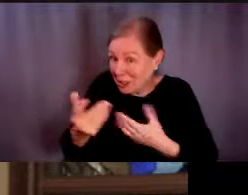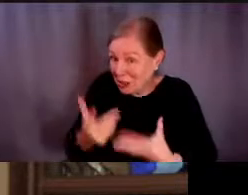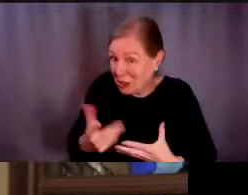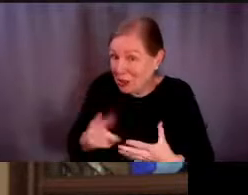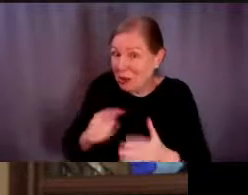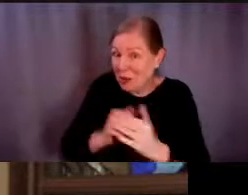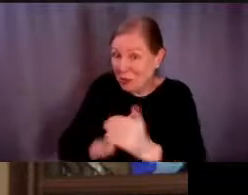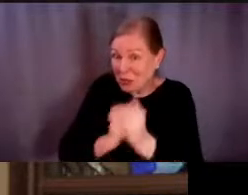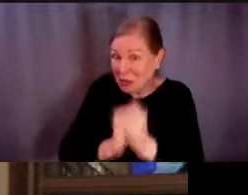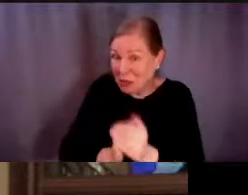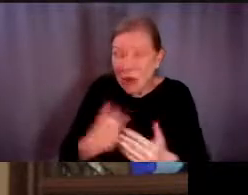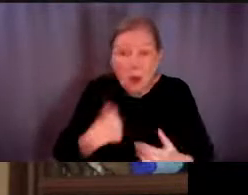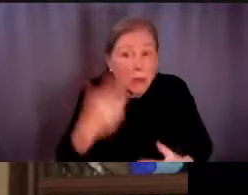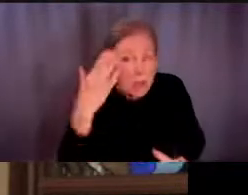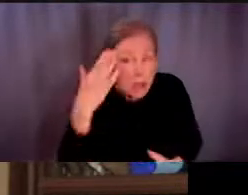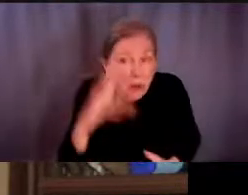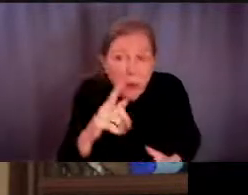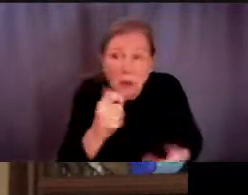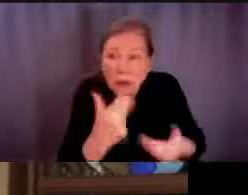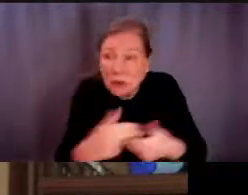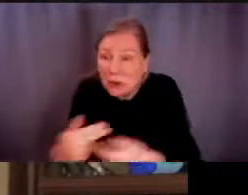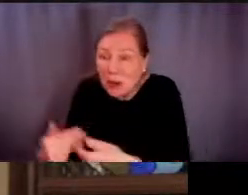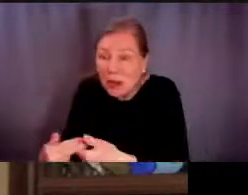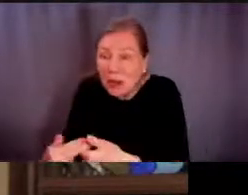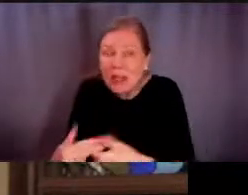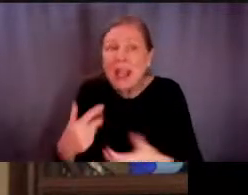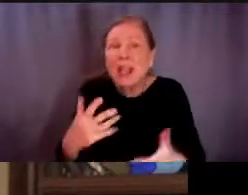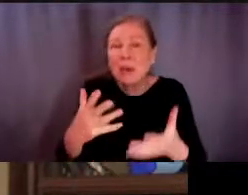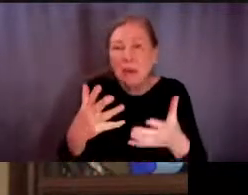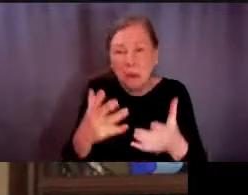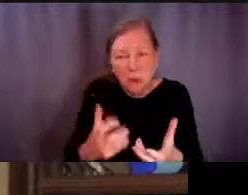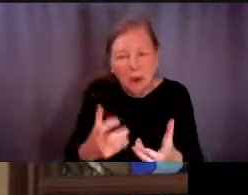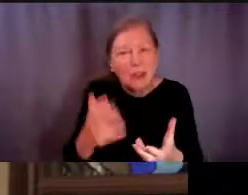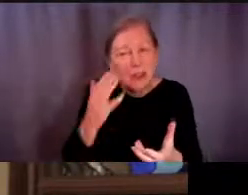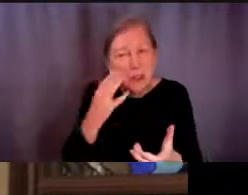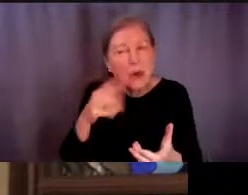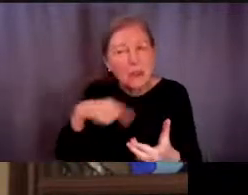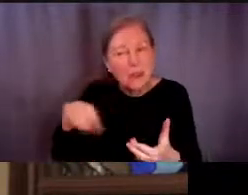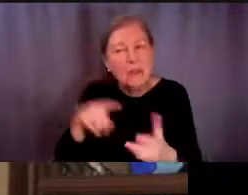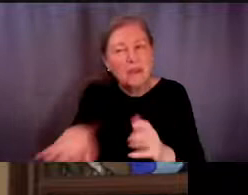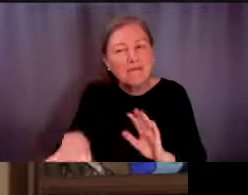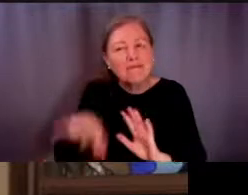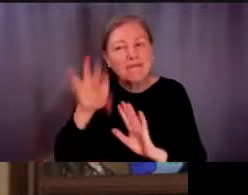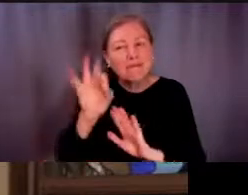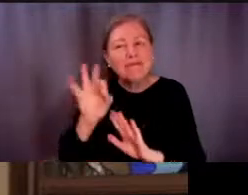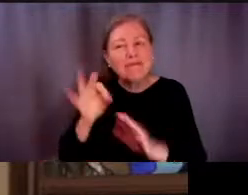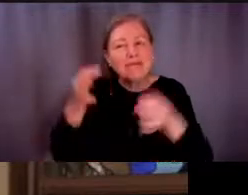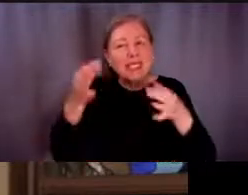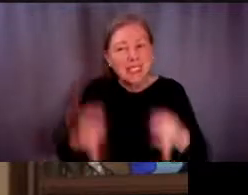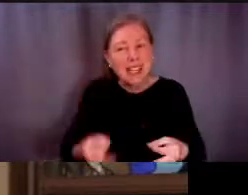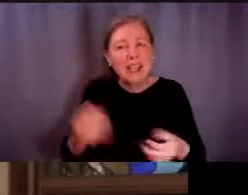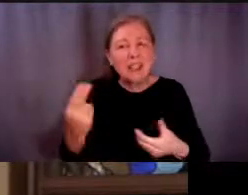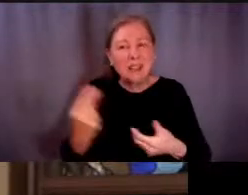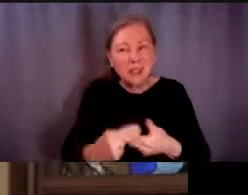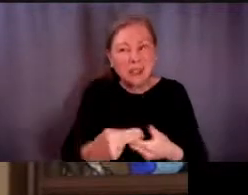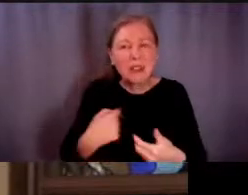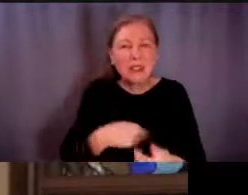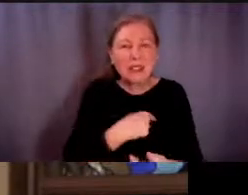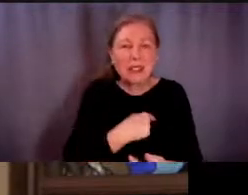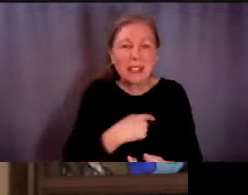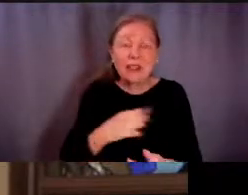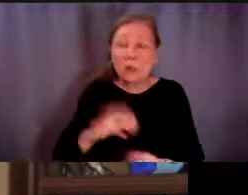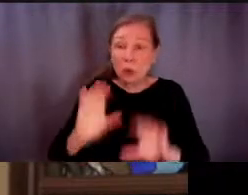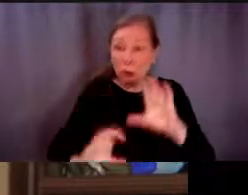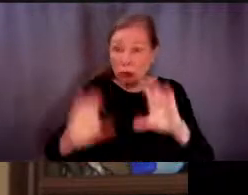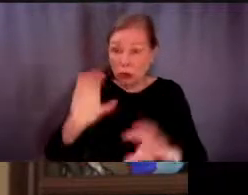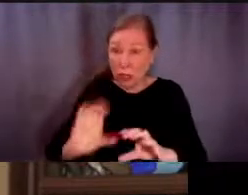us, and we want to know that you've chosen to worship with us today. As you fill out the Connect card or drop your name in the chat, let us